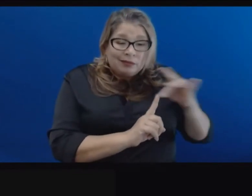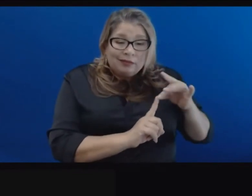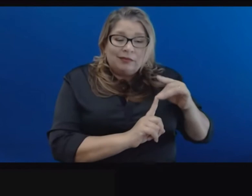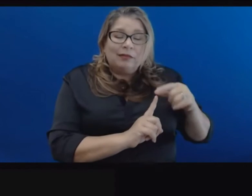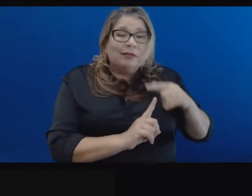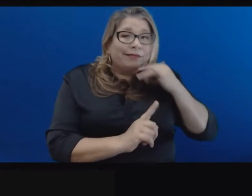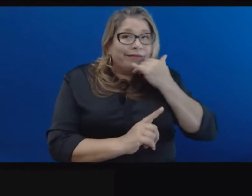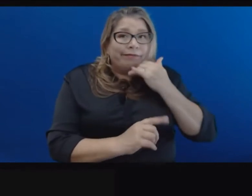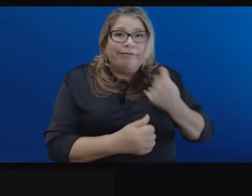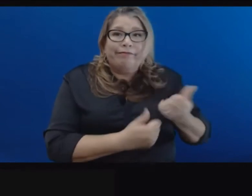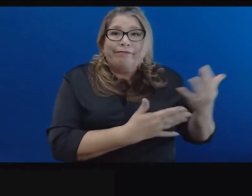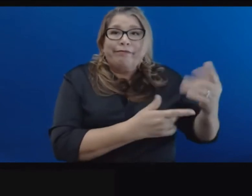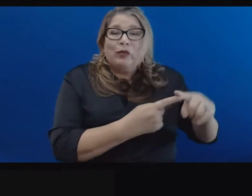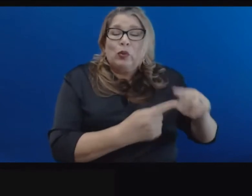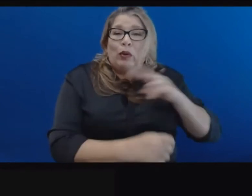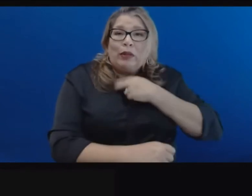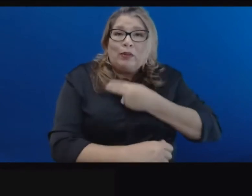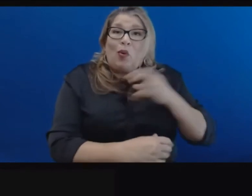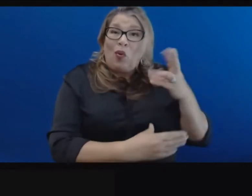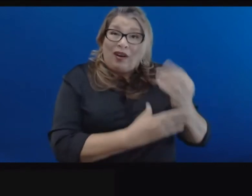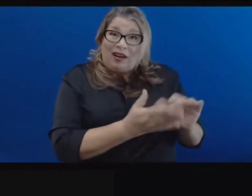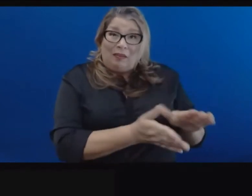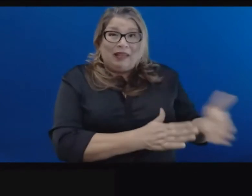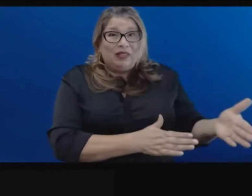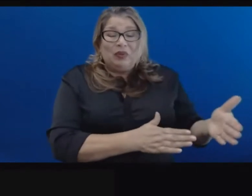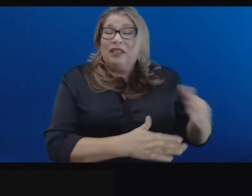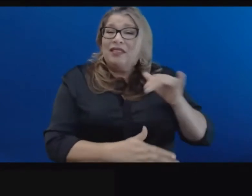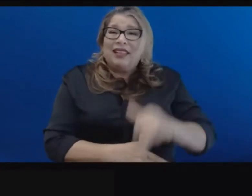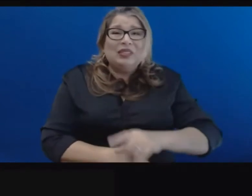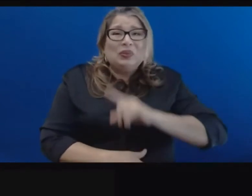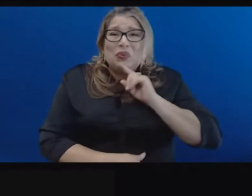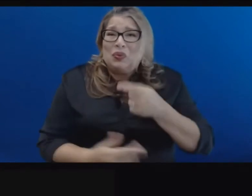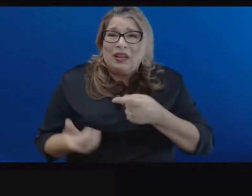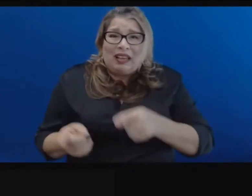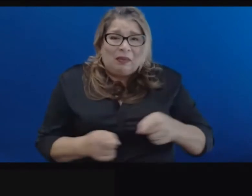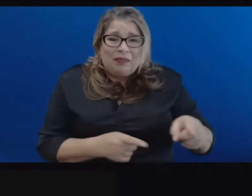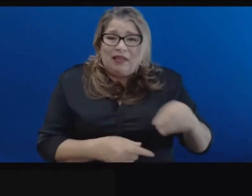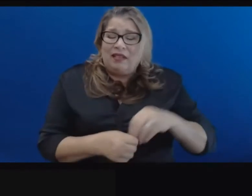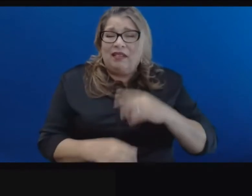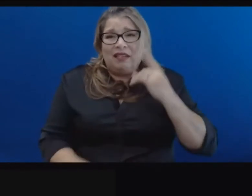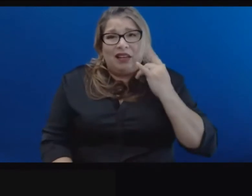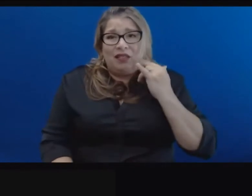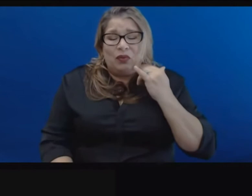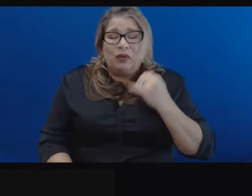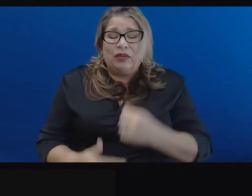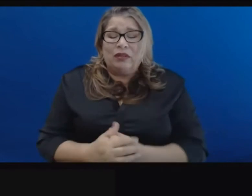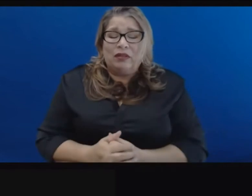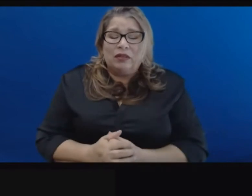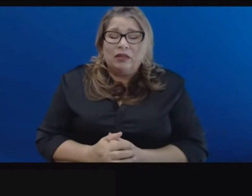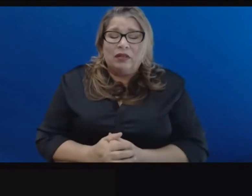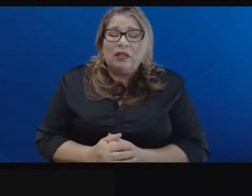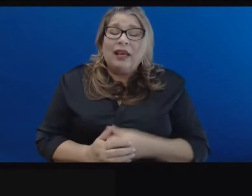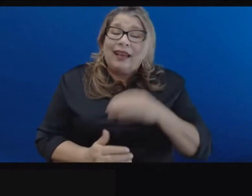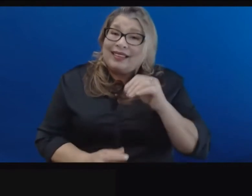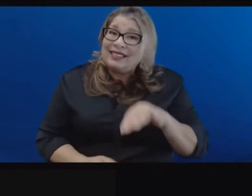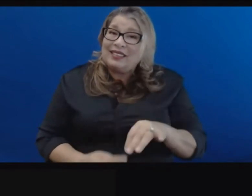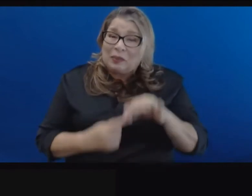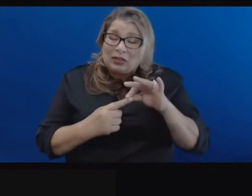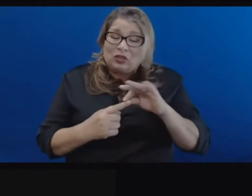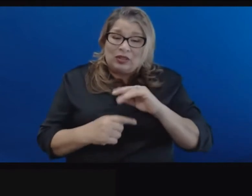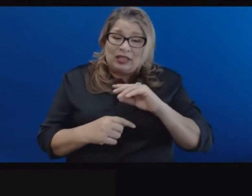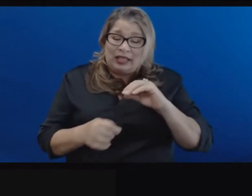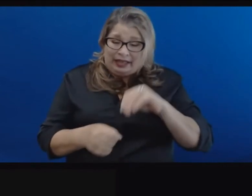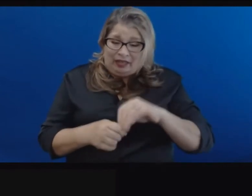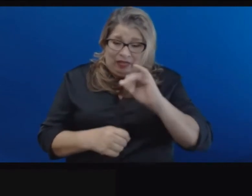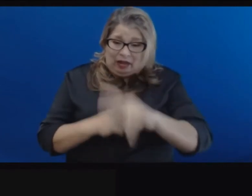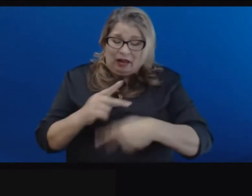true story for so many Californians, especially in some of our communities where we have multi-generational